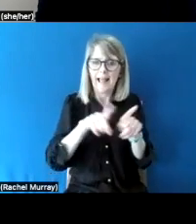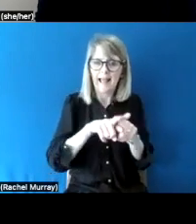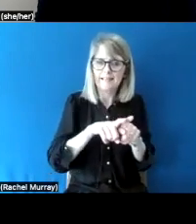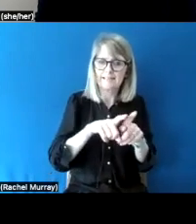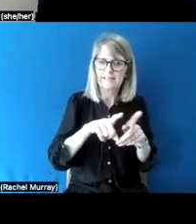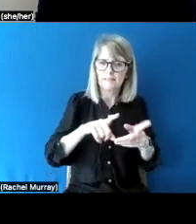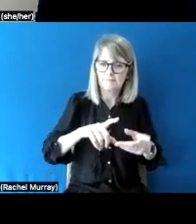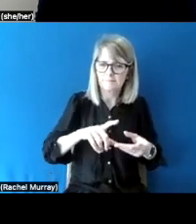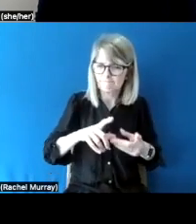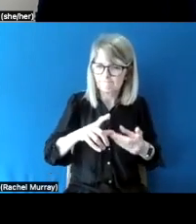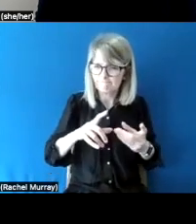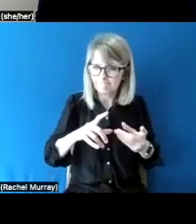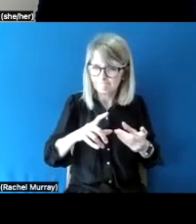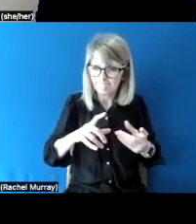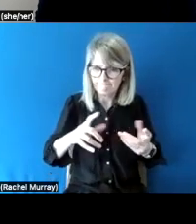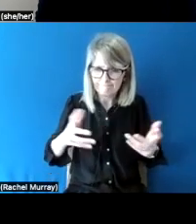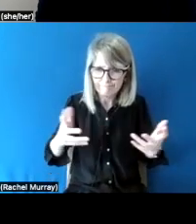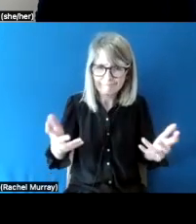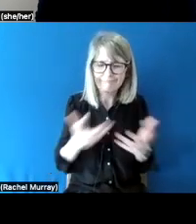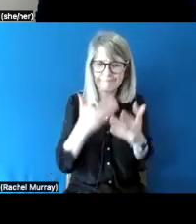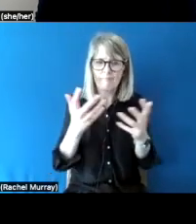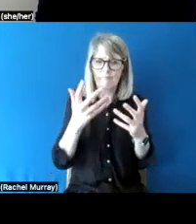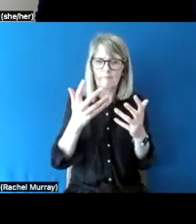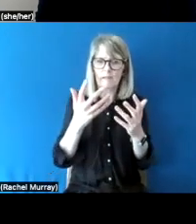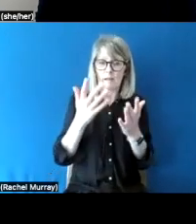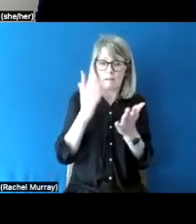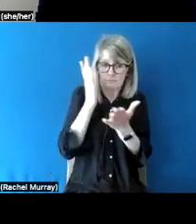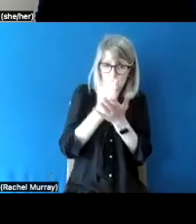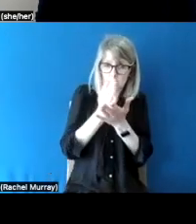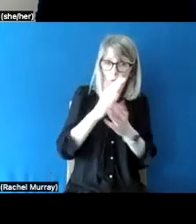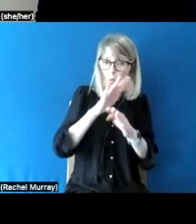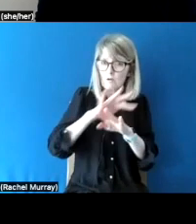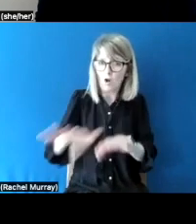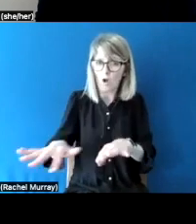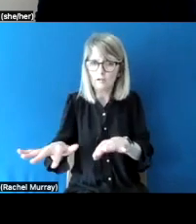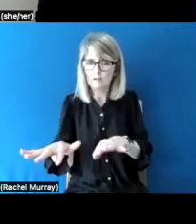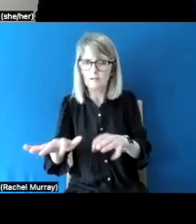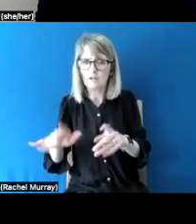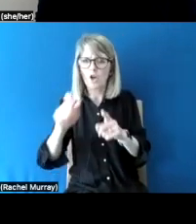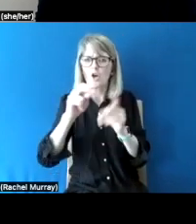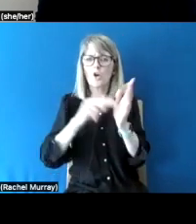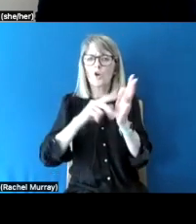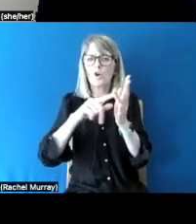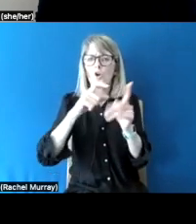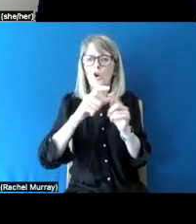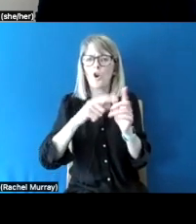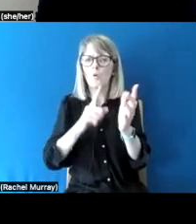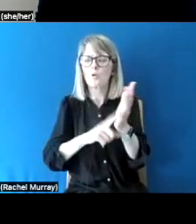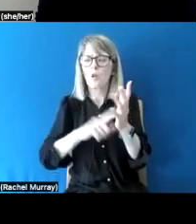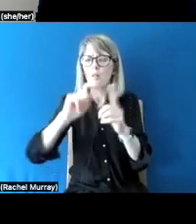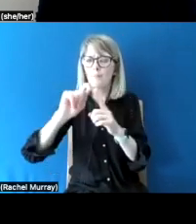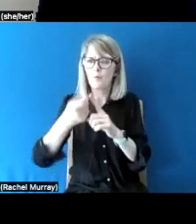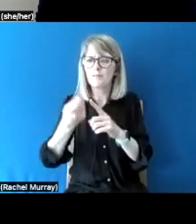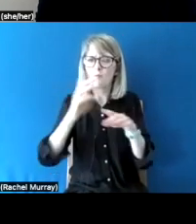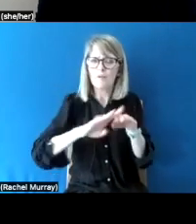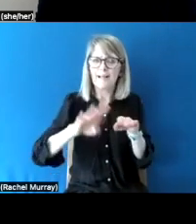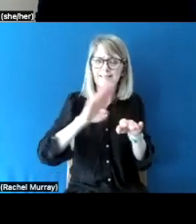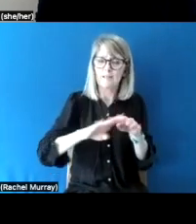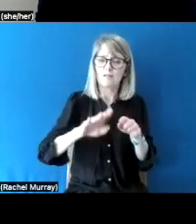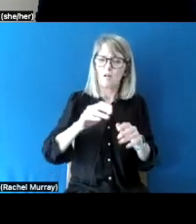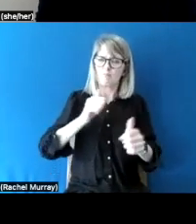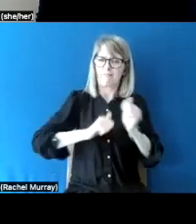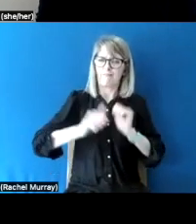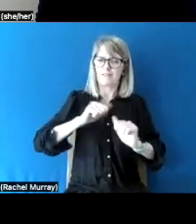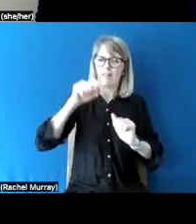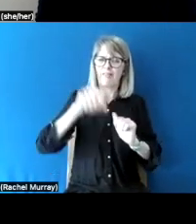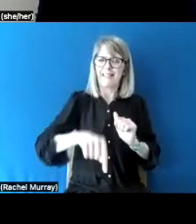such a way that intentionally or not, certain nodal points of practice are privileged in this